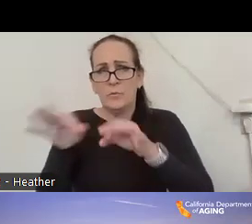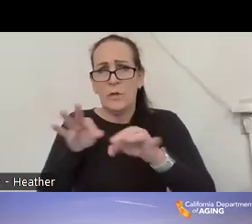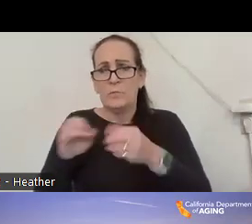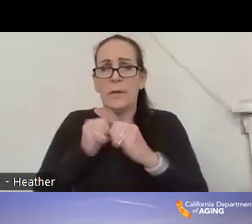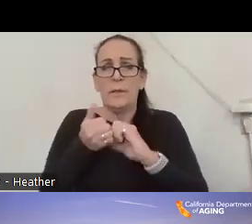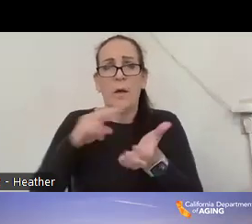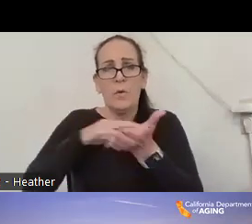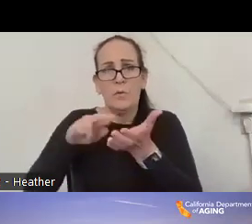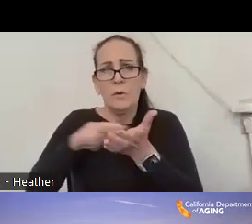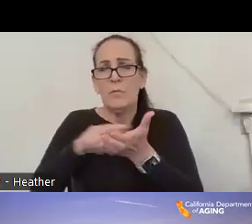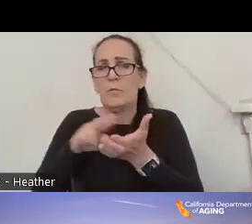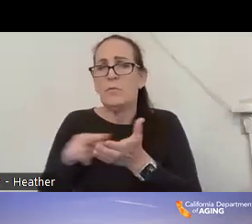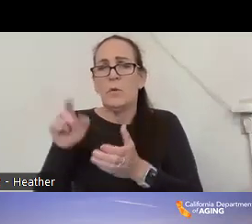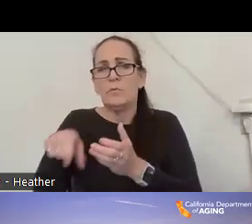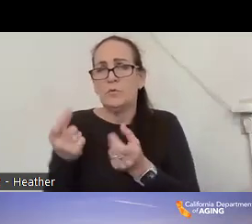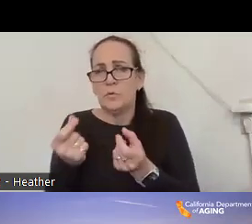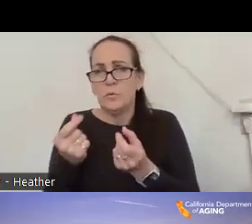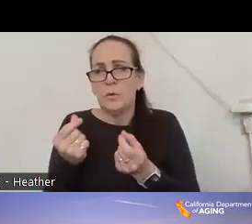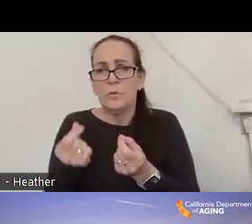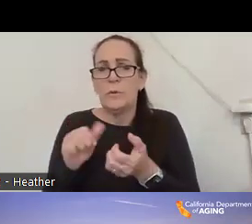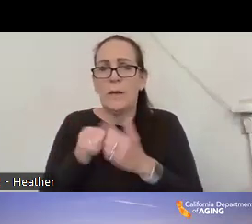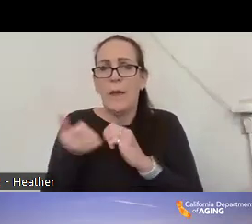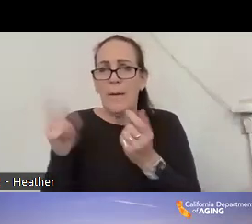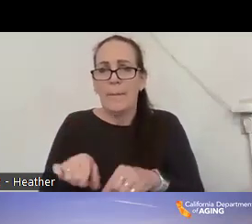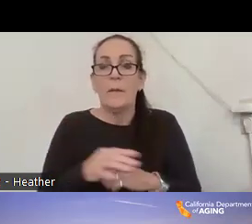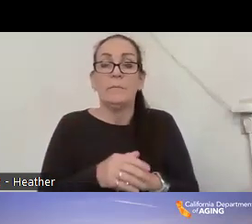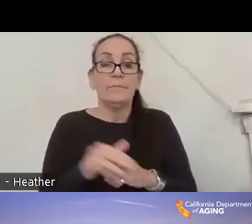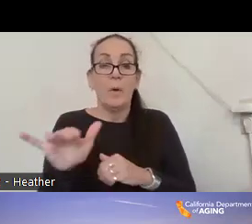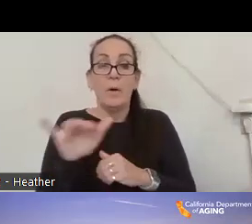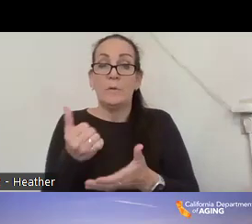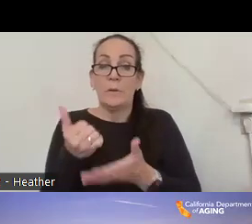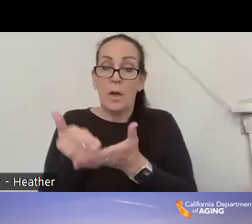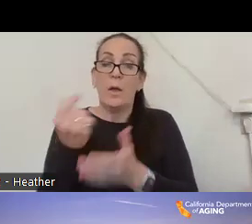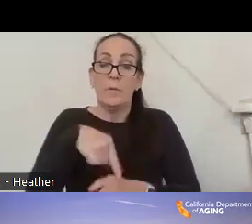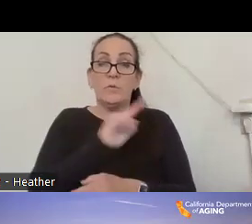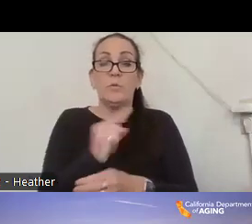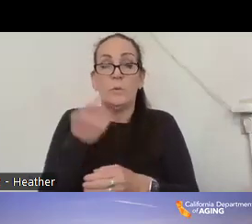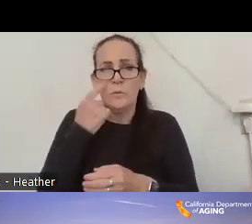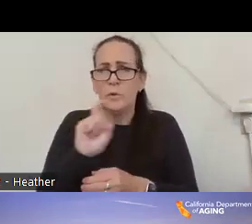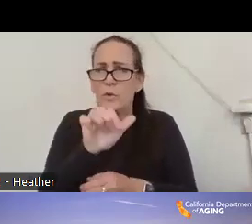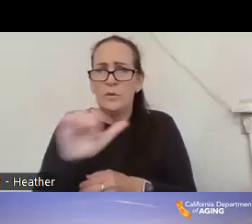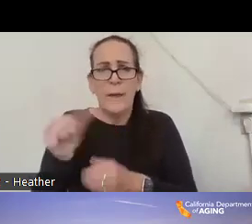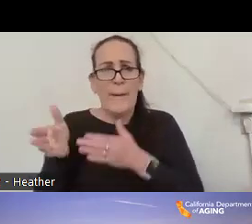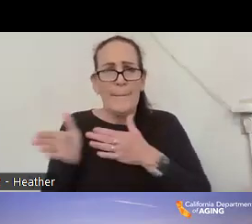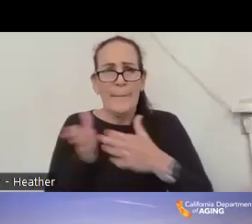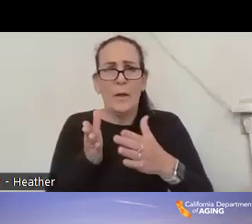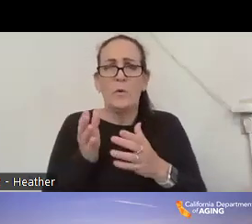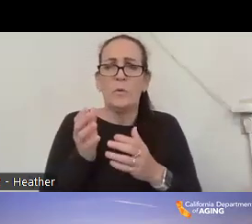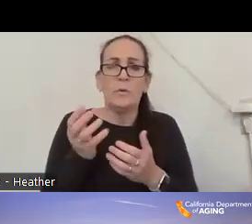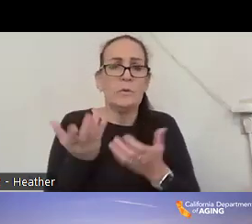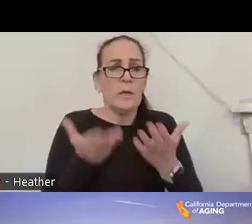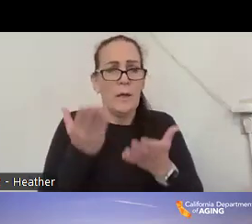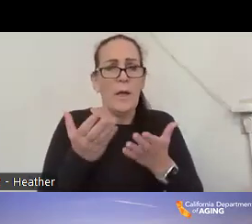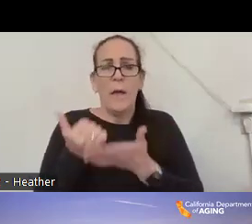great awareness of the patterns as well as potential gaps, that efforts that we can maybe focus to do some